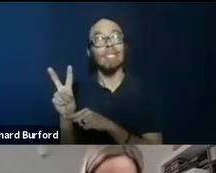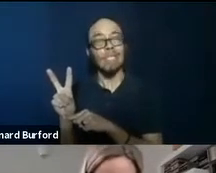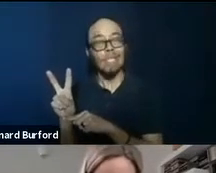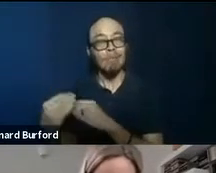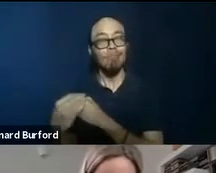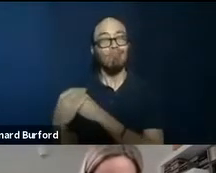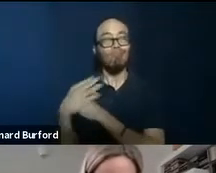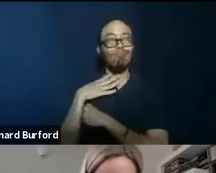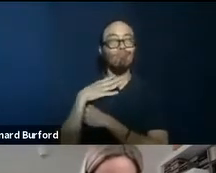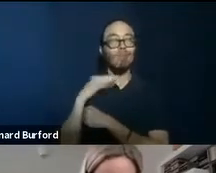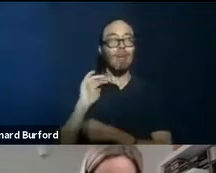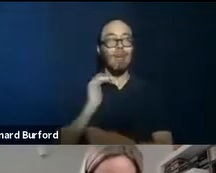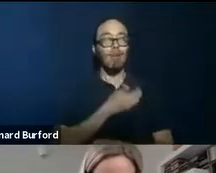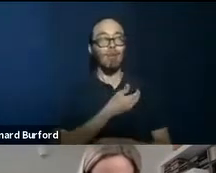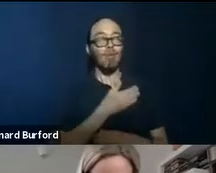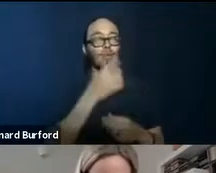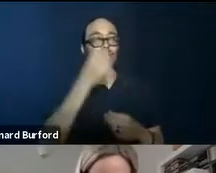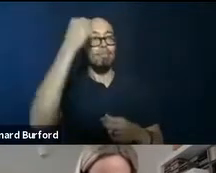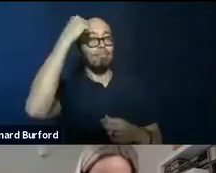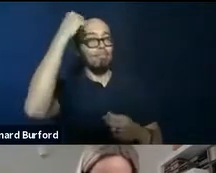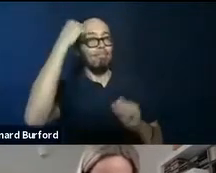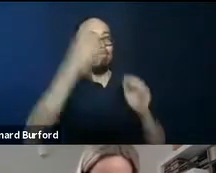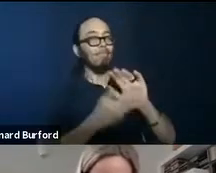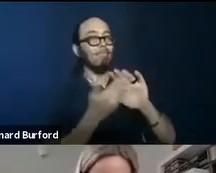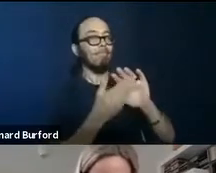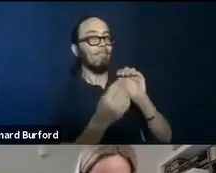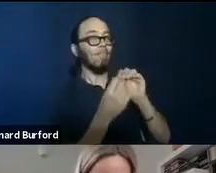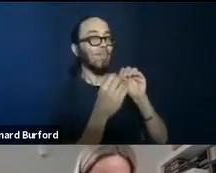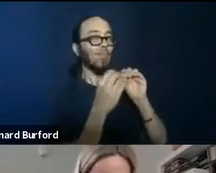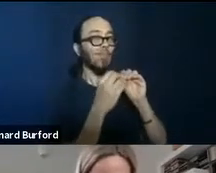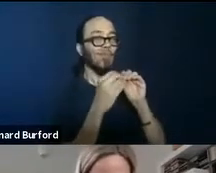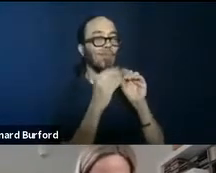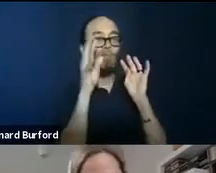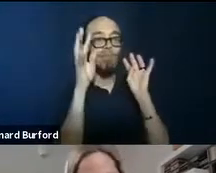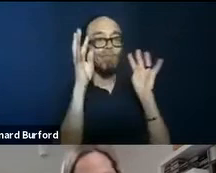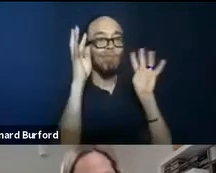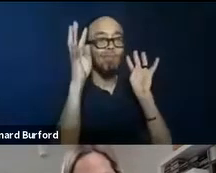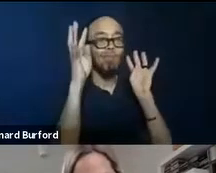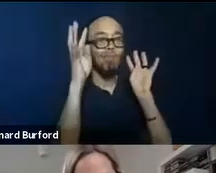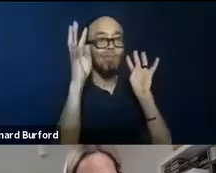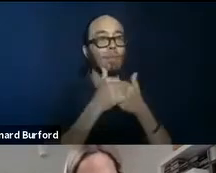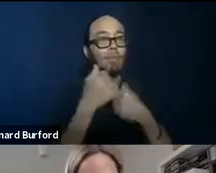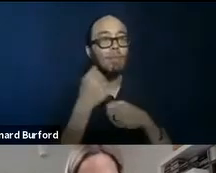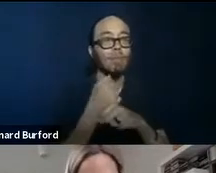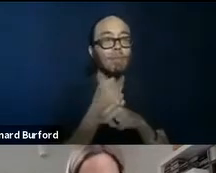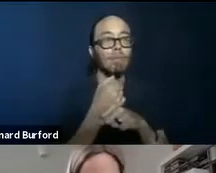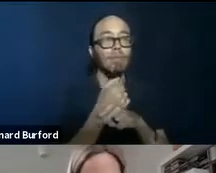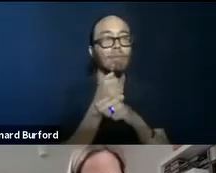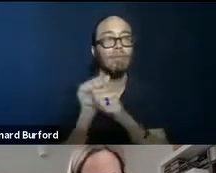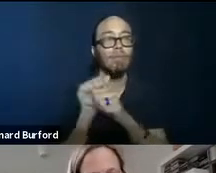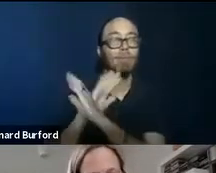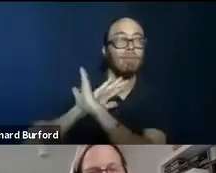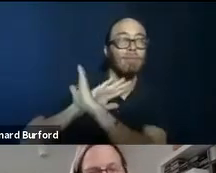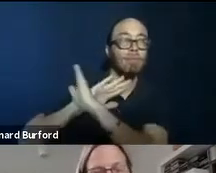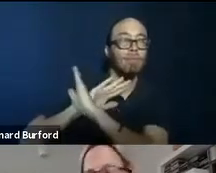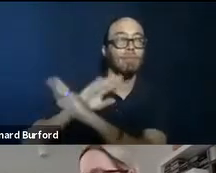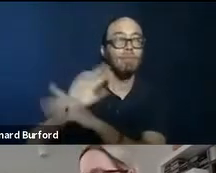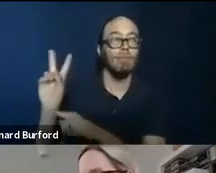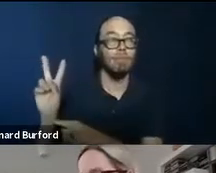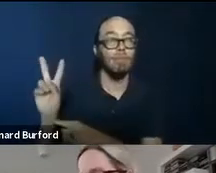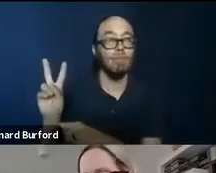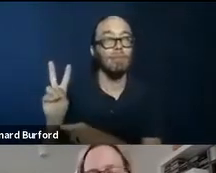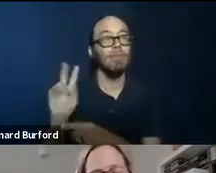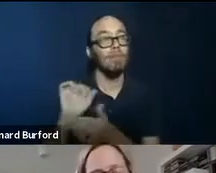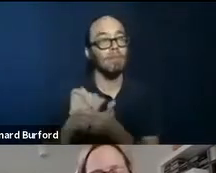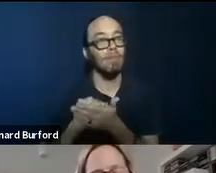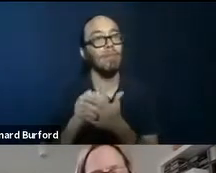and maintain those connections. And that's why this is an important opportunity for the accessibility and inclusion movement.